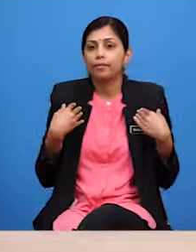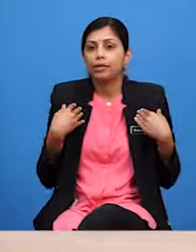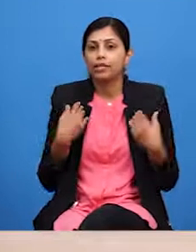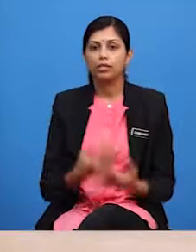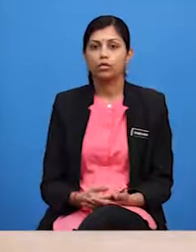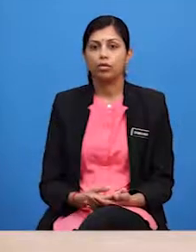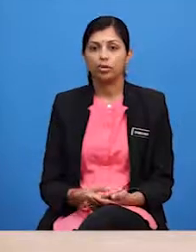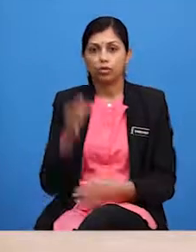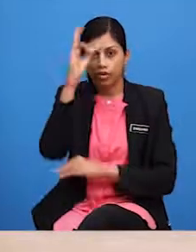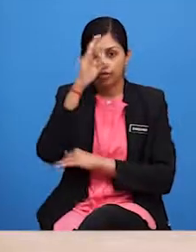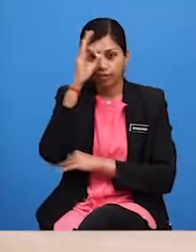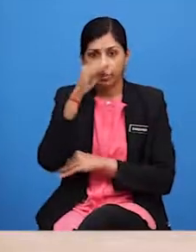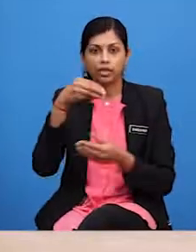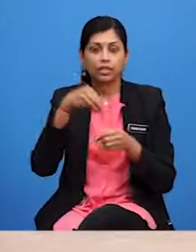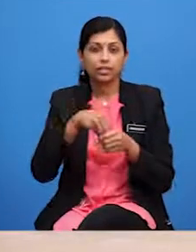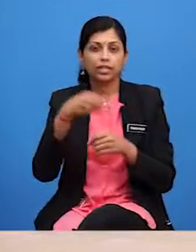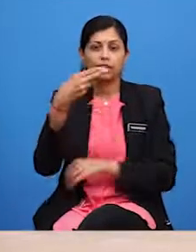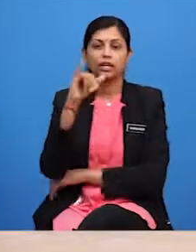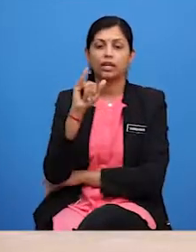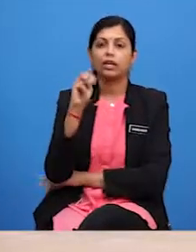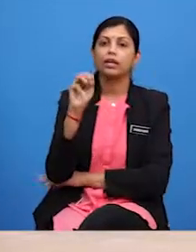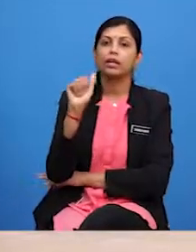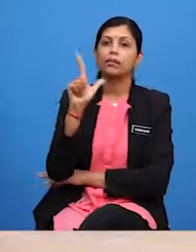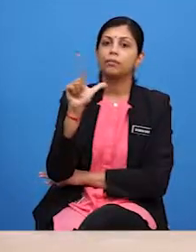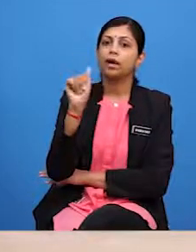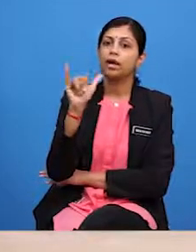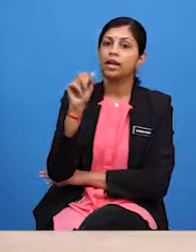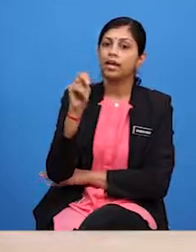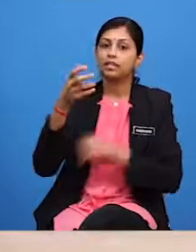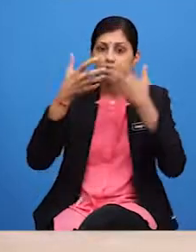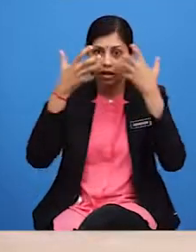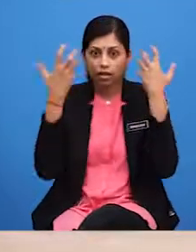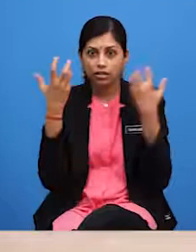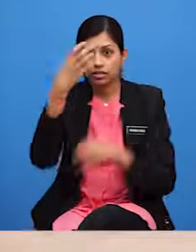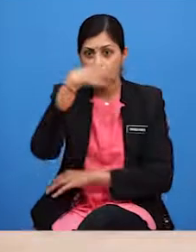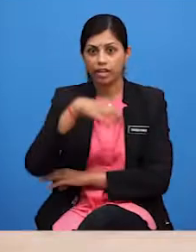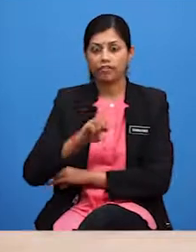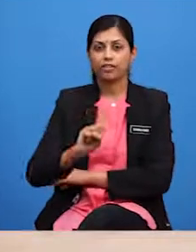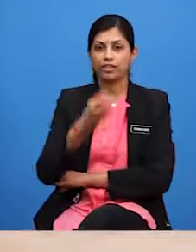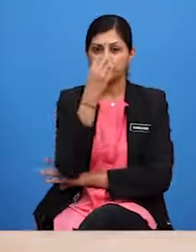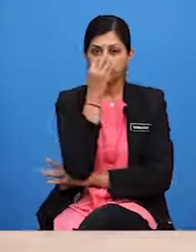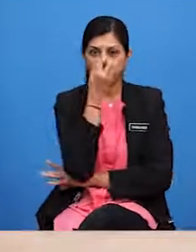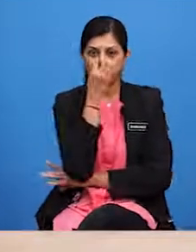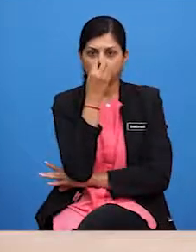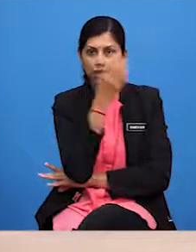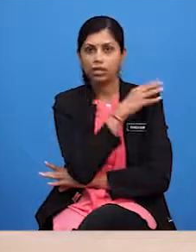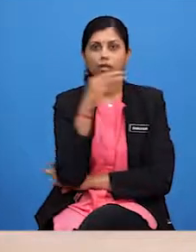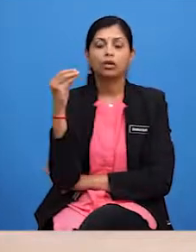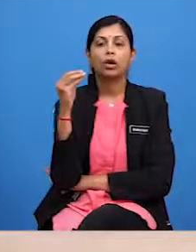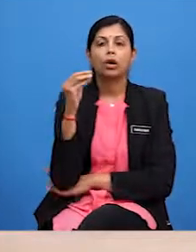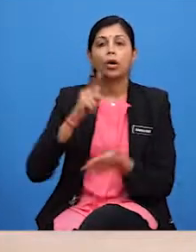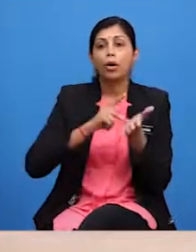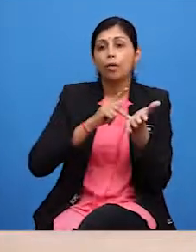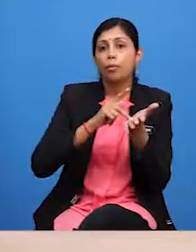could find include the Himalayan tigers, elephants, wild boars, poisonous snakes,